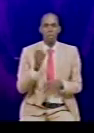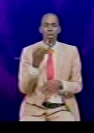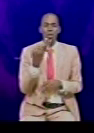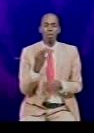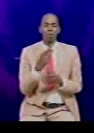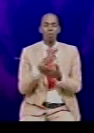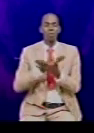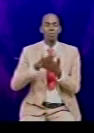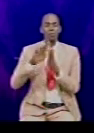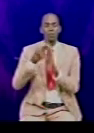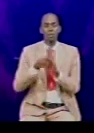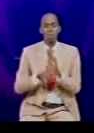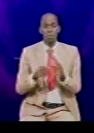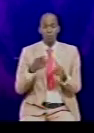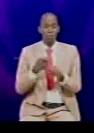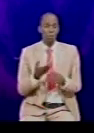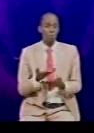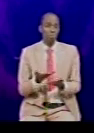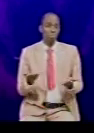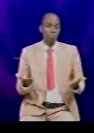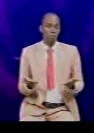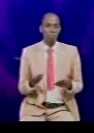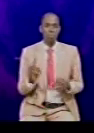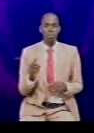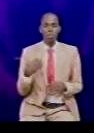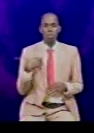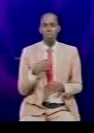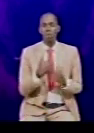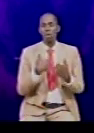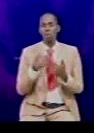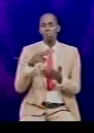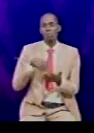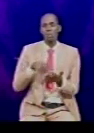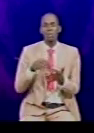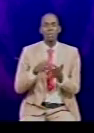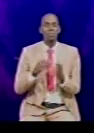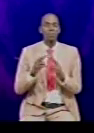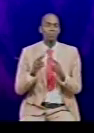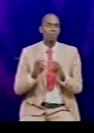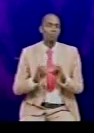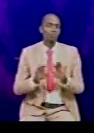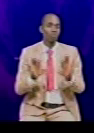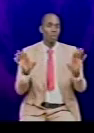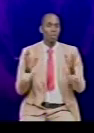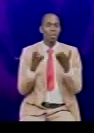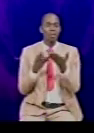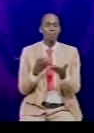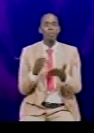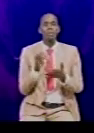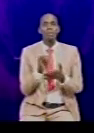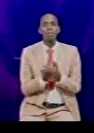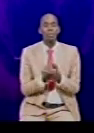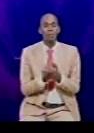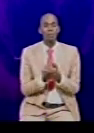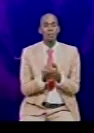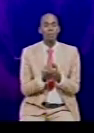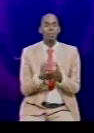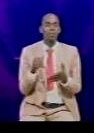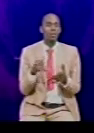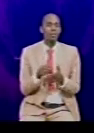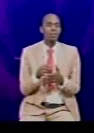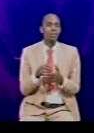righteousness. From these verses we have read, it's very clear that it is God's